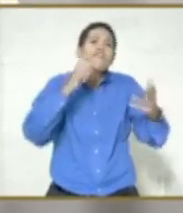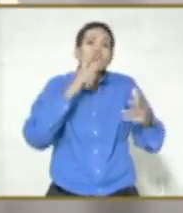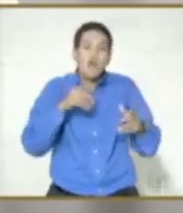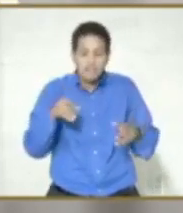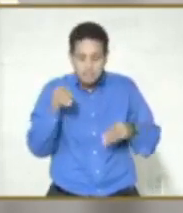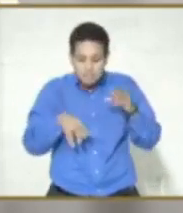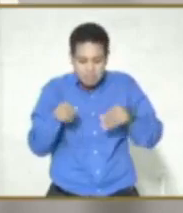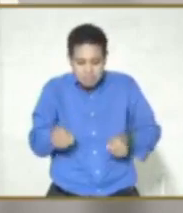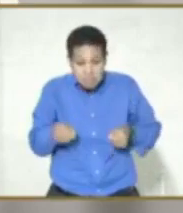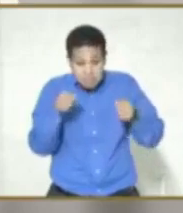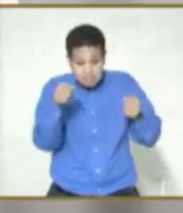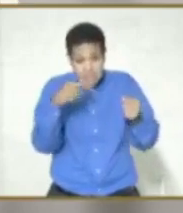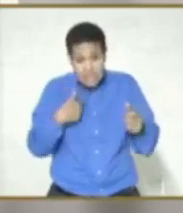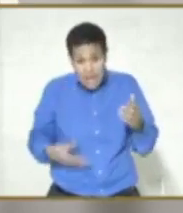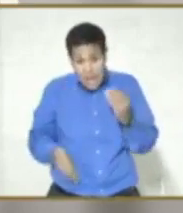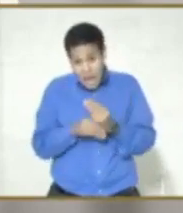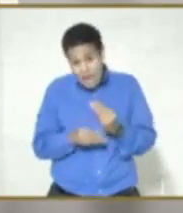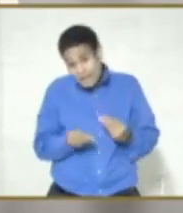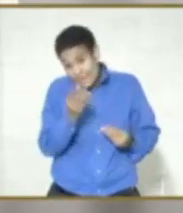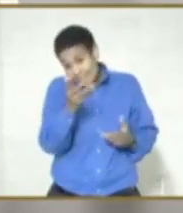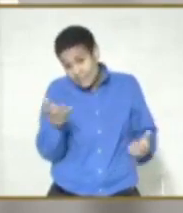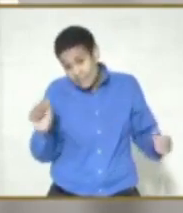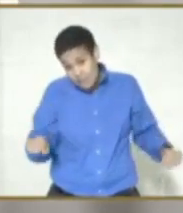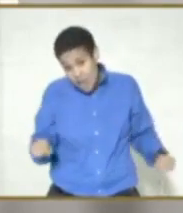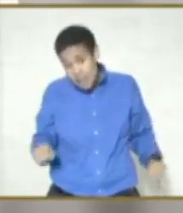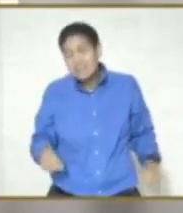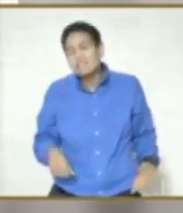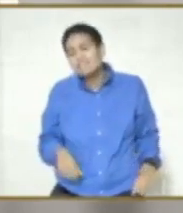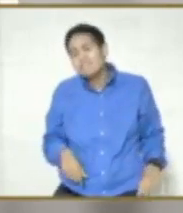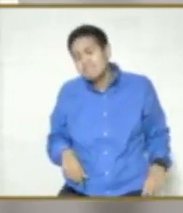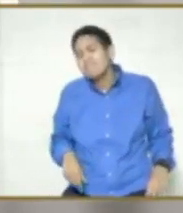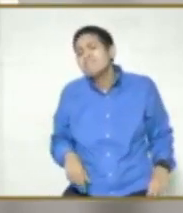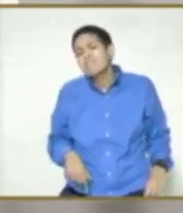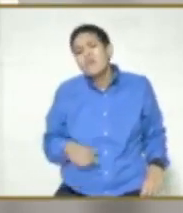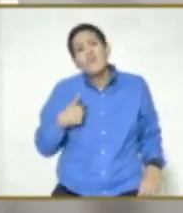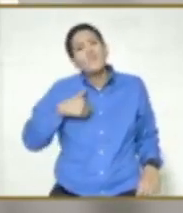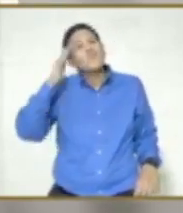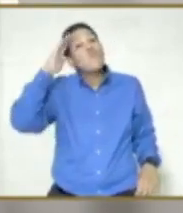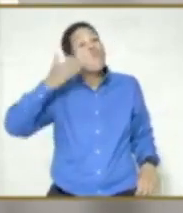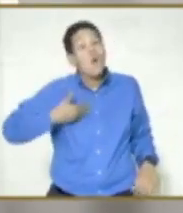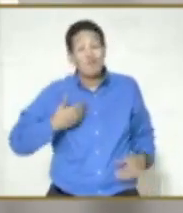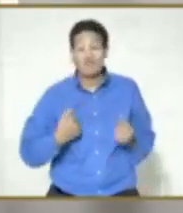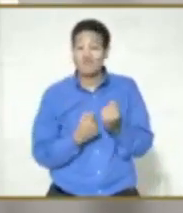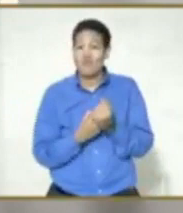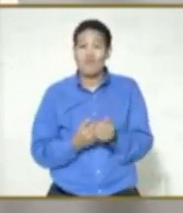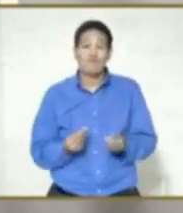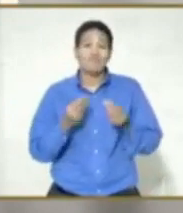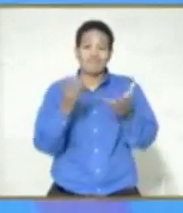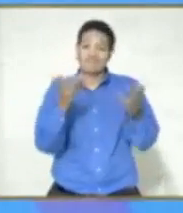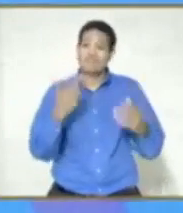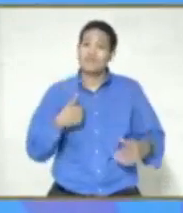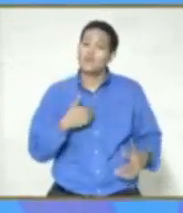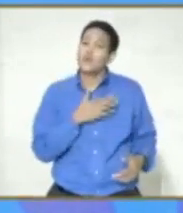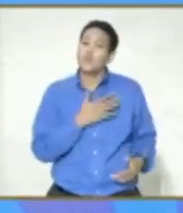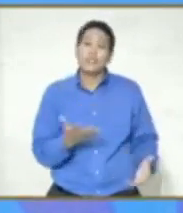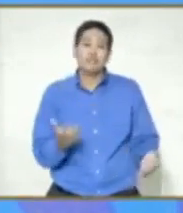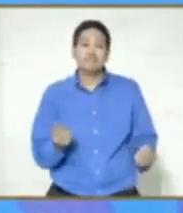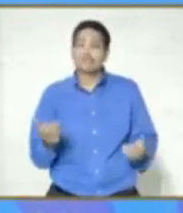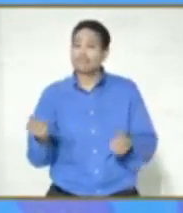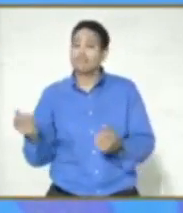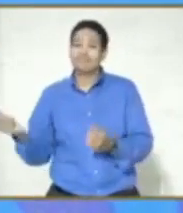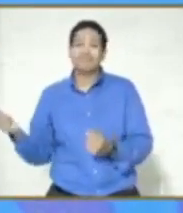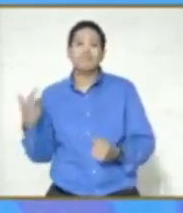packages. Yeah, we welcome those support. As I said, we want it to be organized